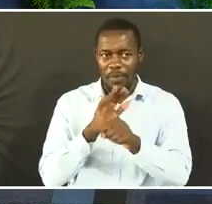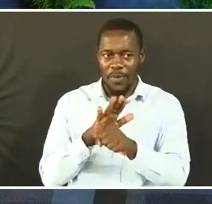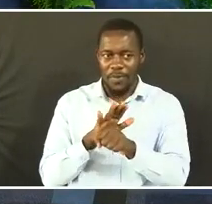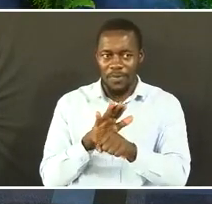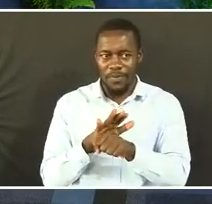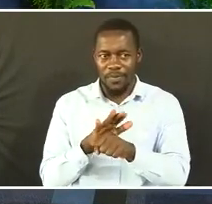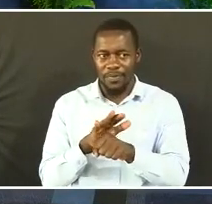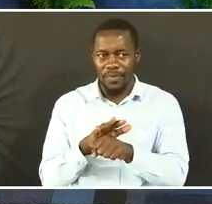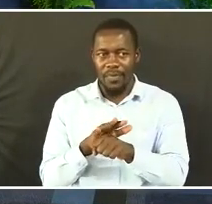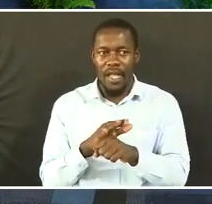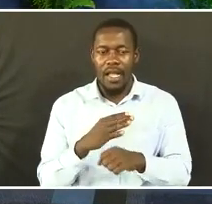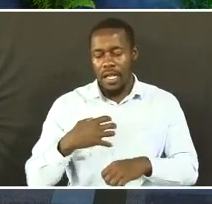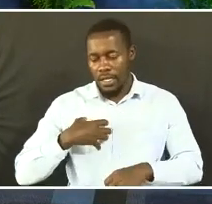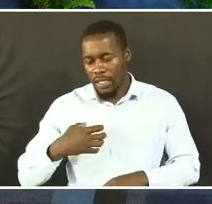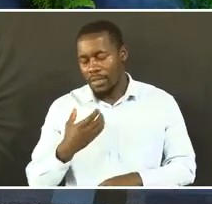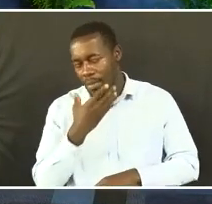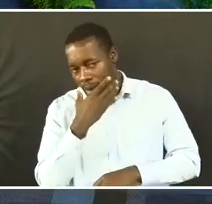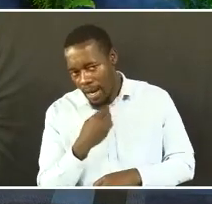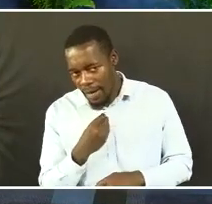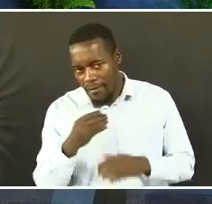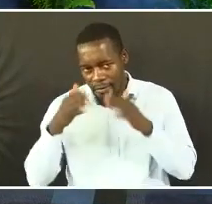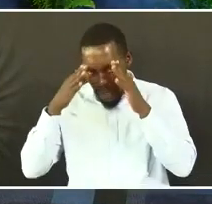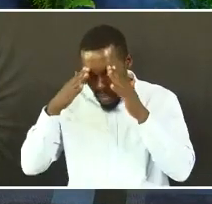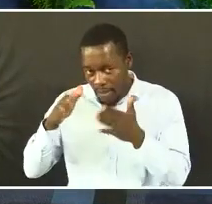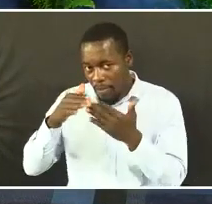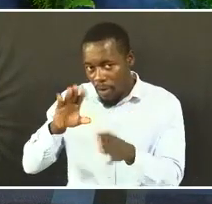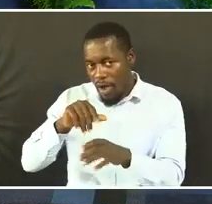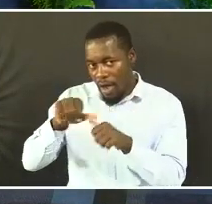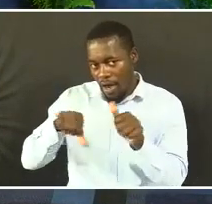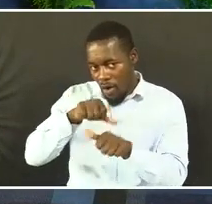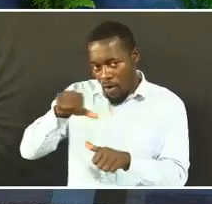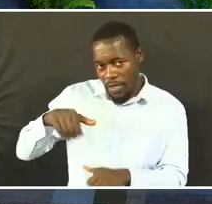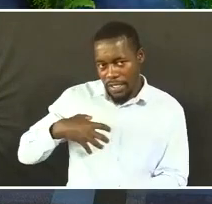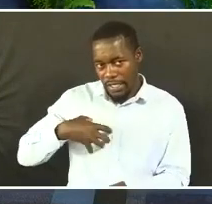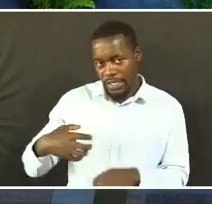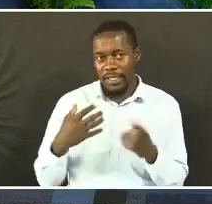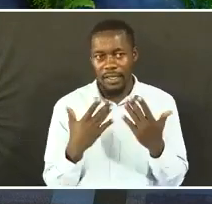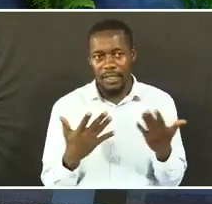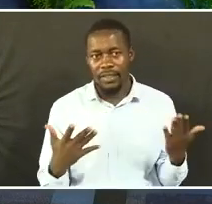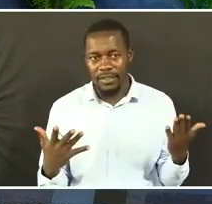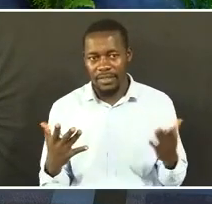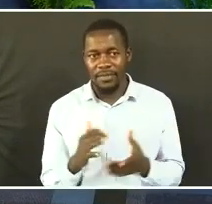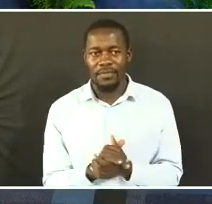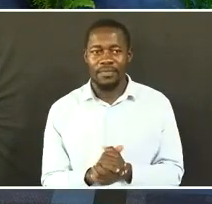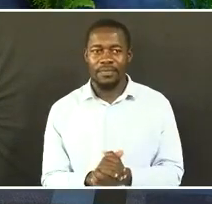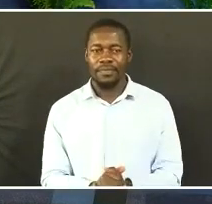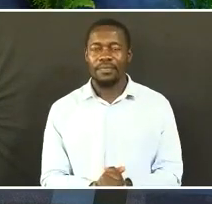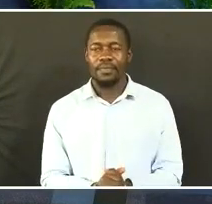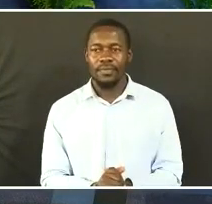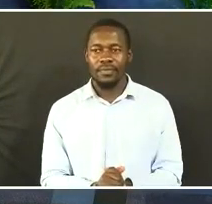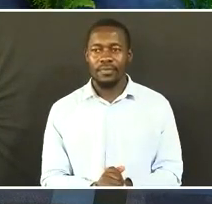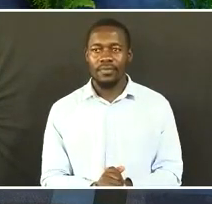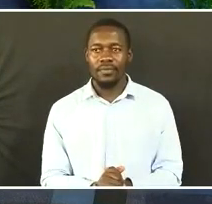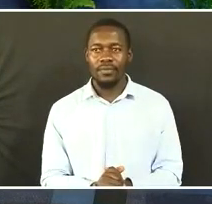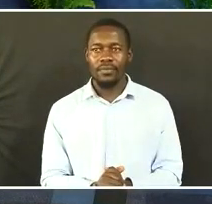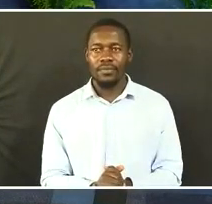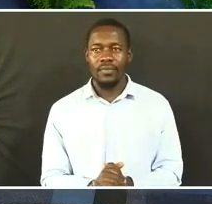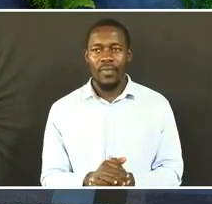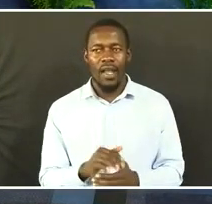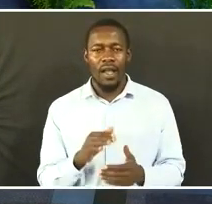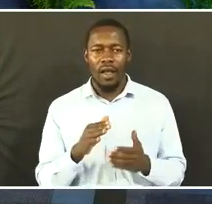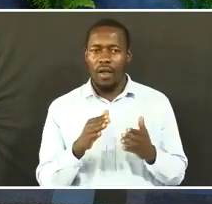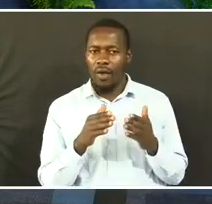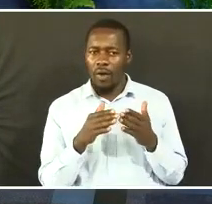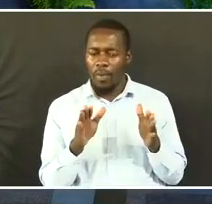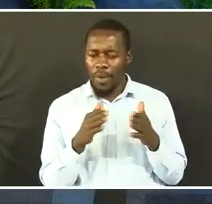regarding the young man. Let's for a moment, church, be a bit generous and magnanimous in our understanding